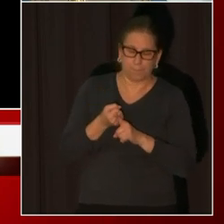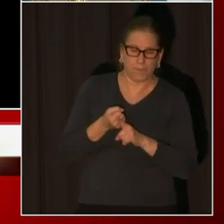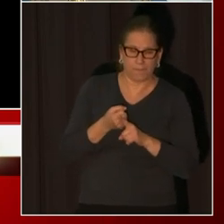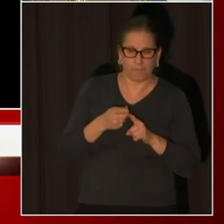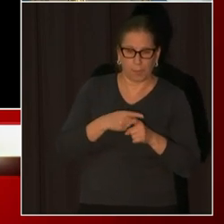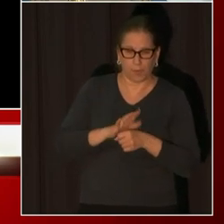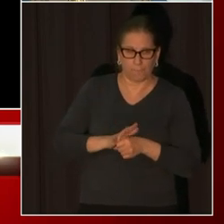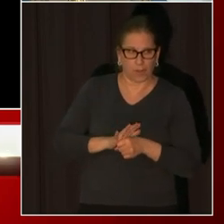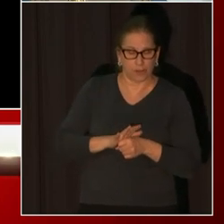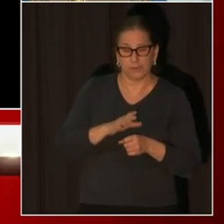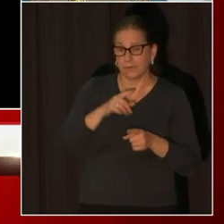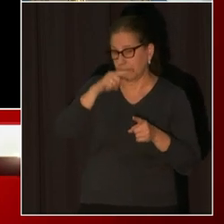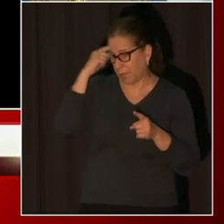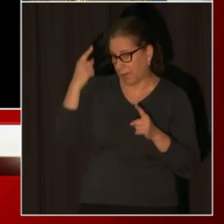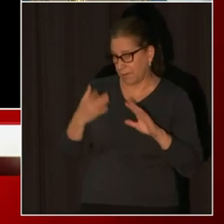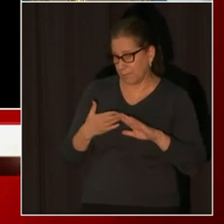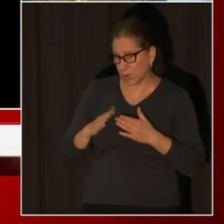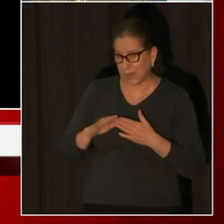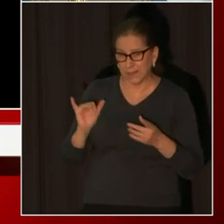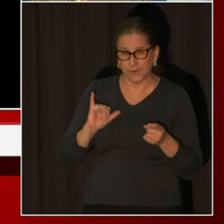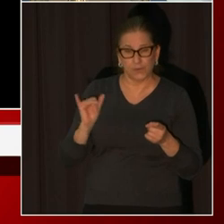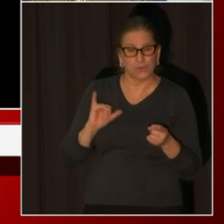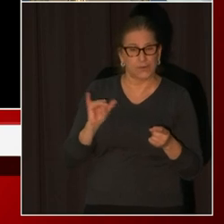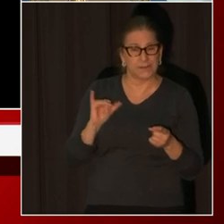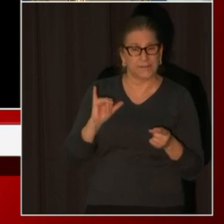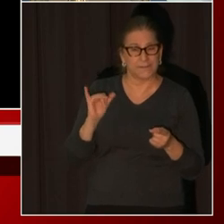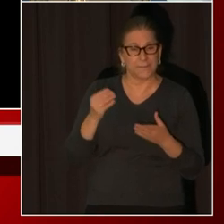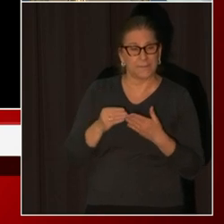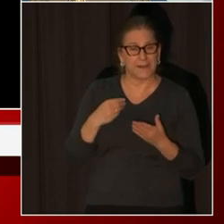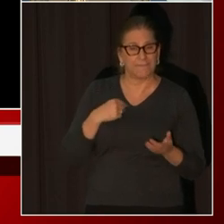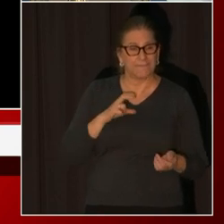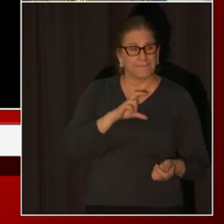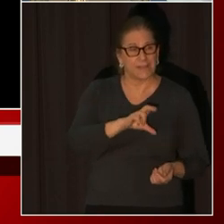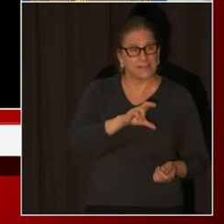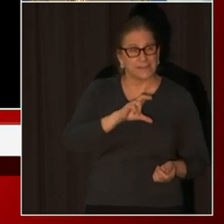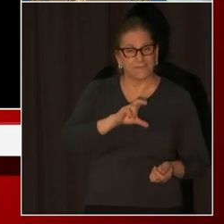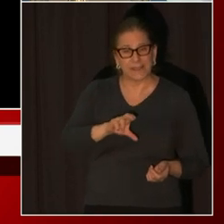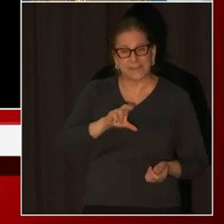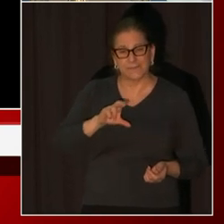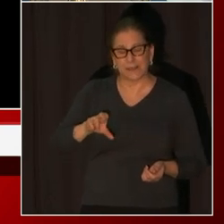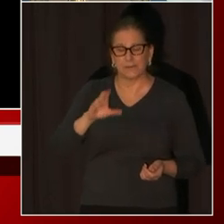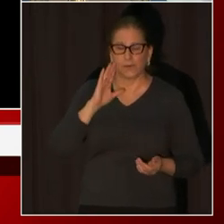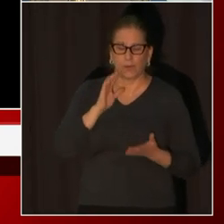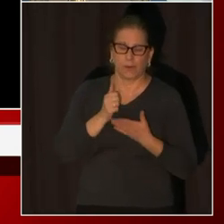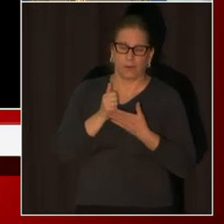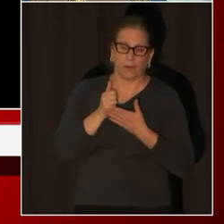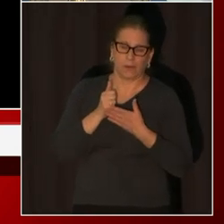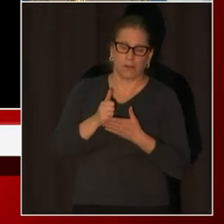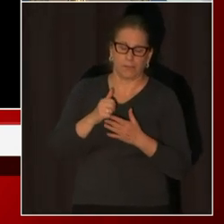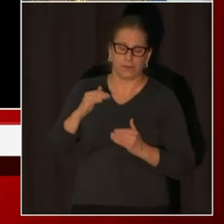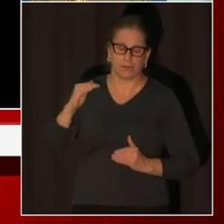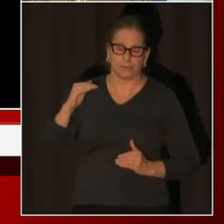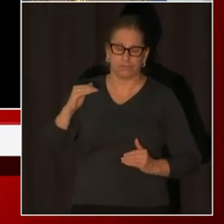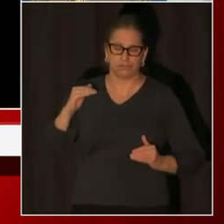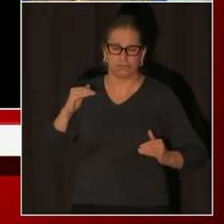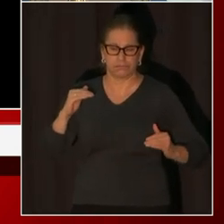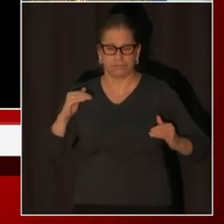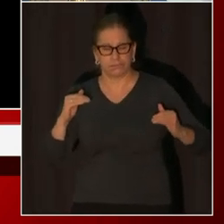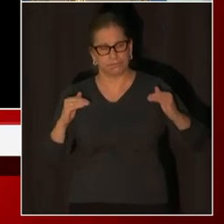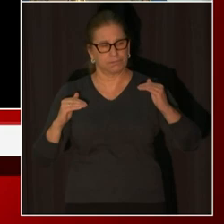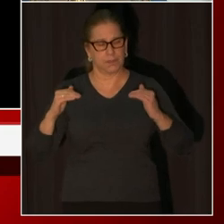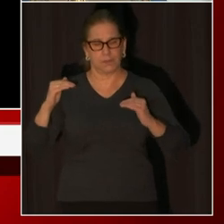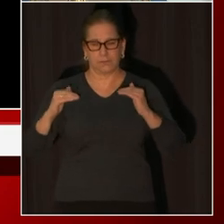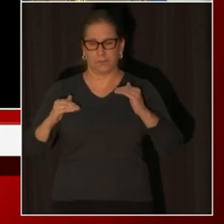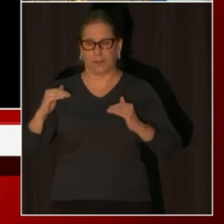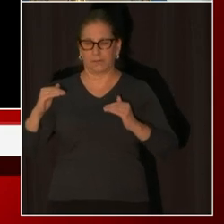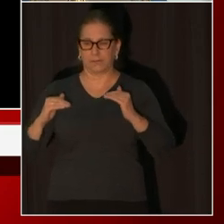investments amplify the disparities in health outcomes, but also give